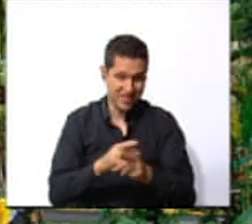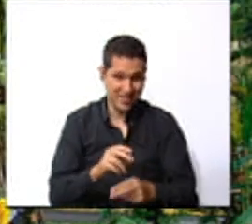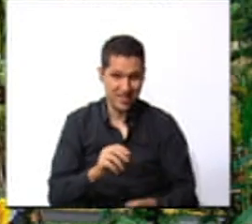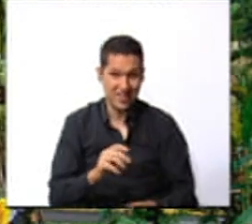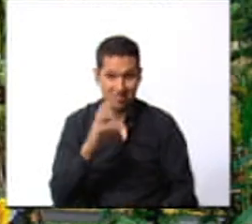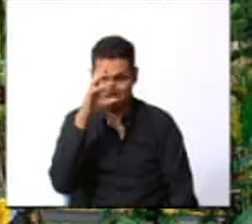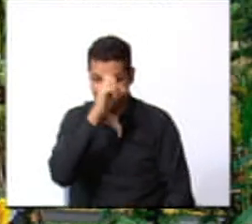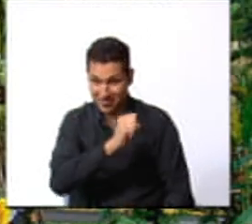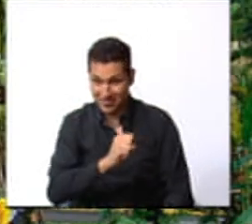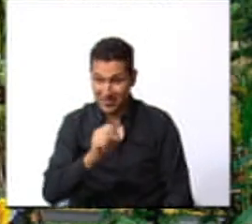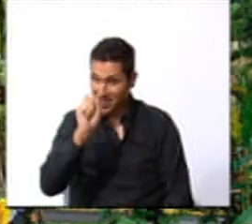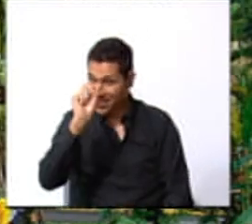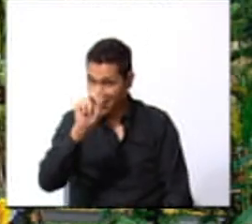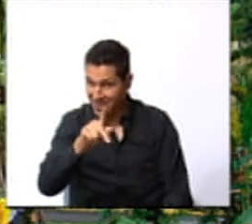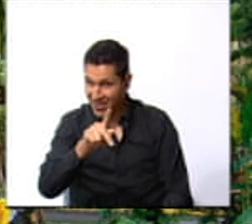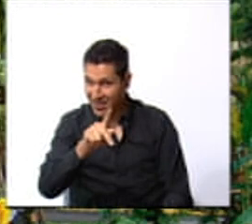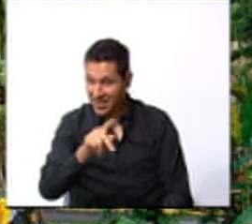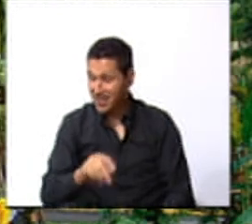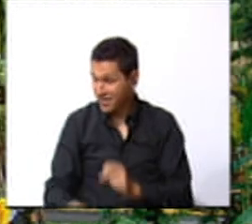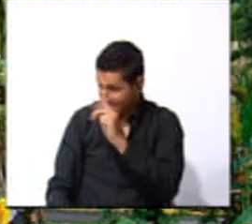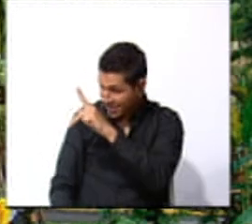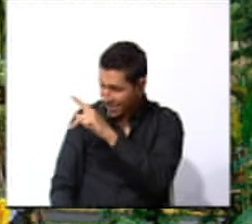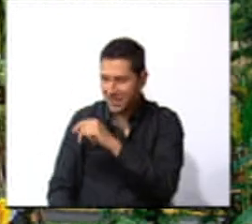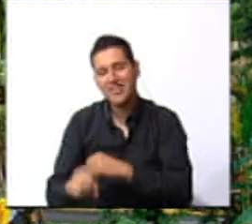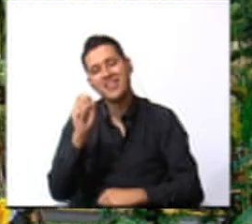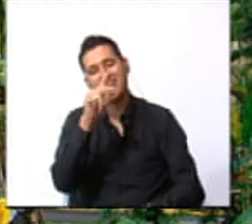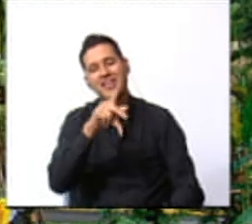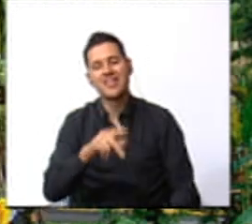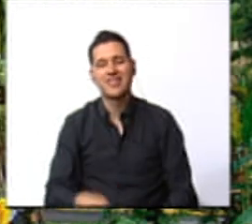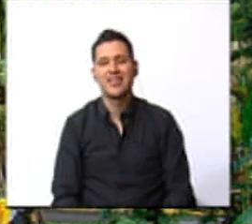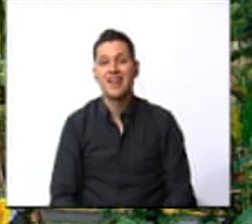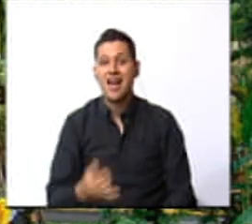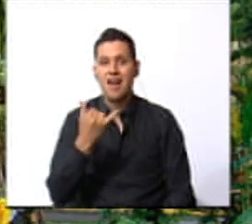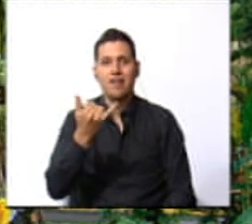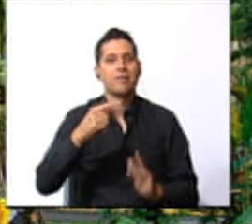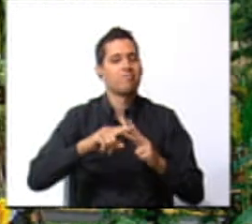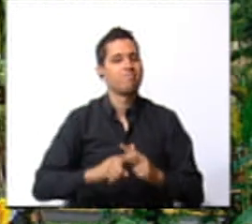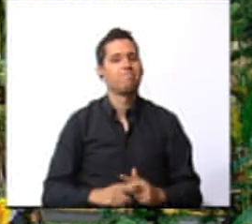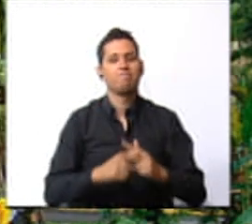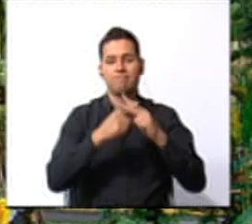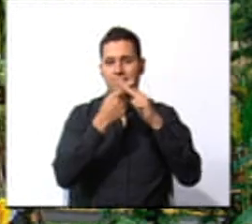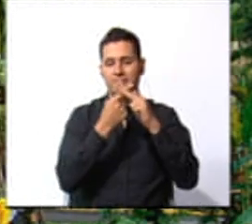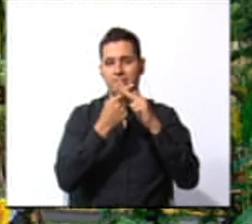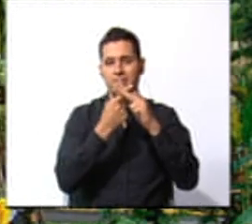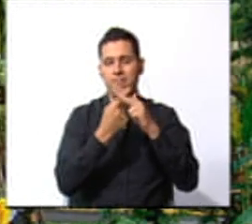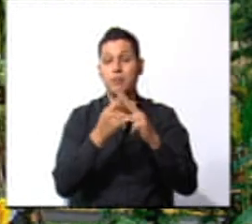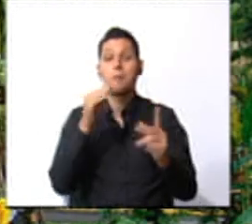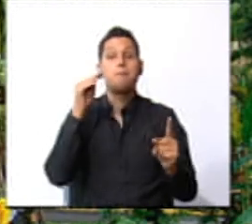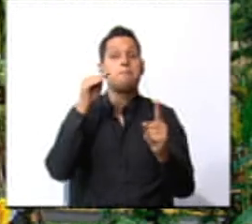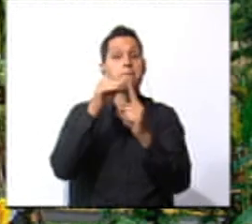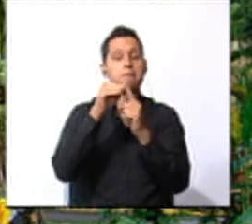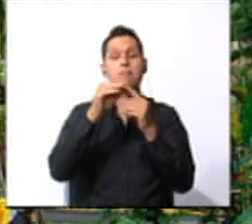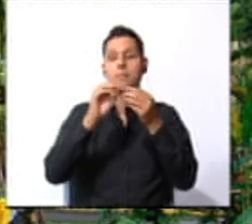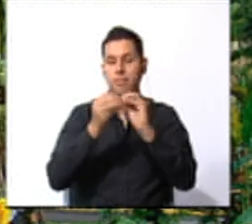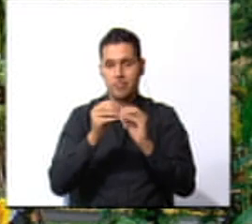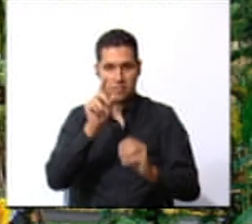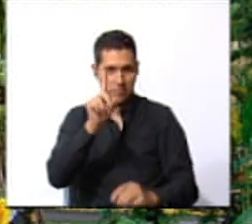Okay, Andres? Okay. Now, let's start with goal number